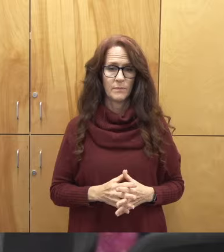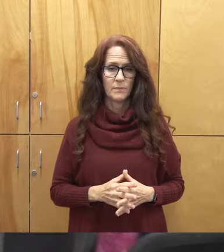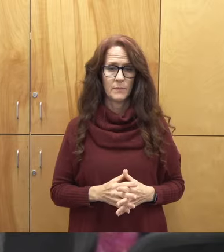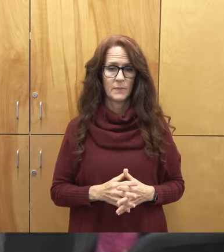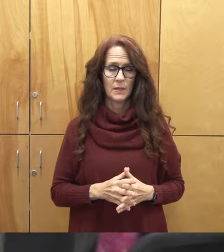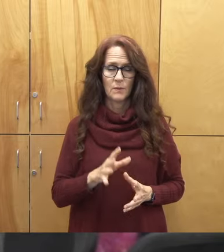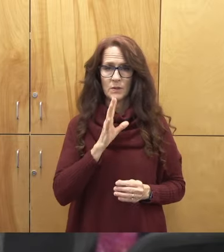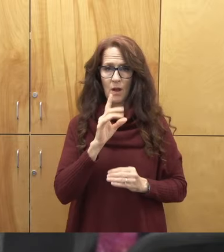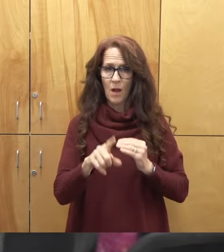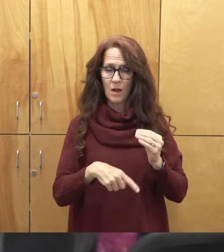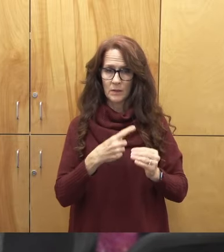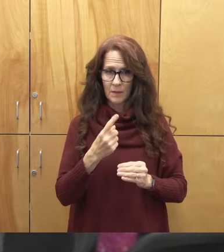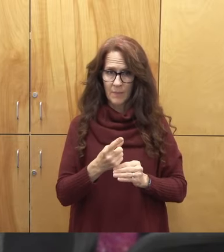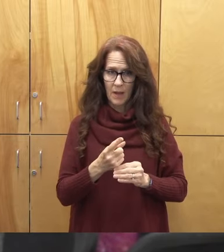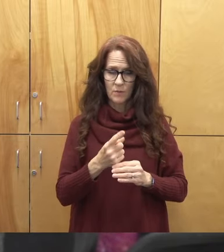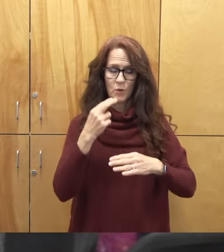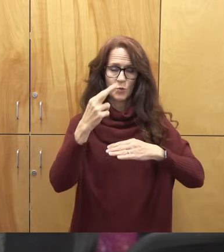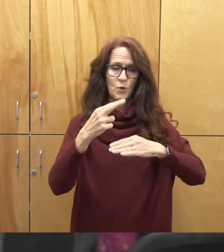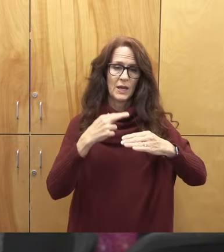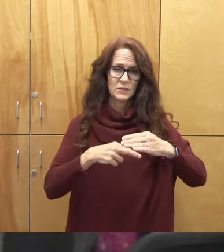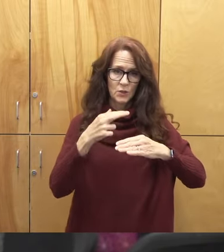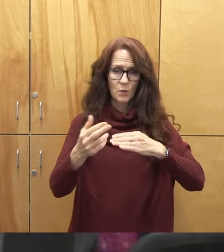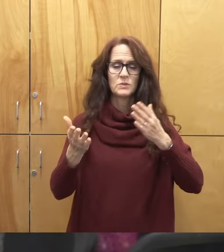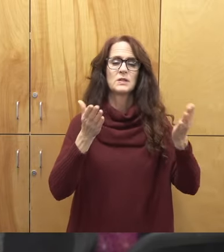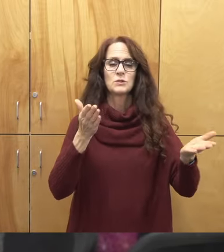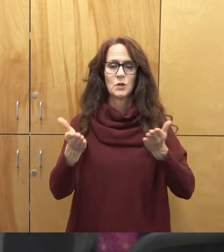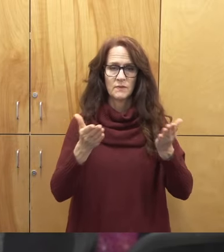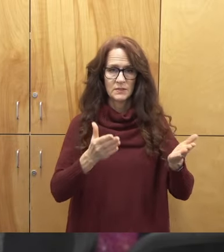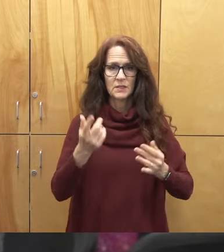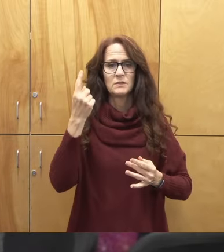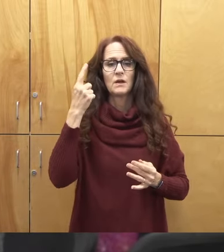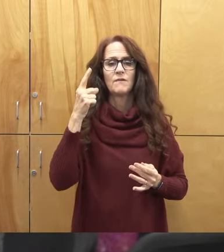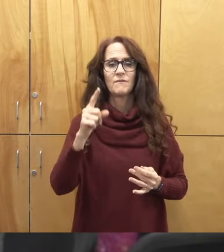when we talk about ratios and services for